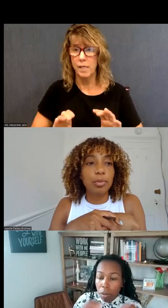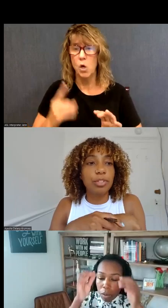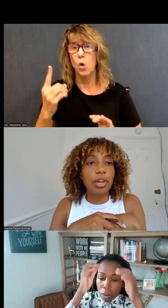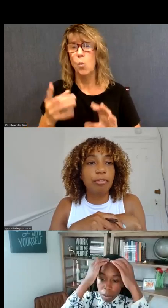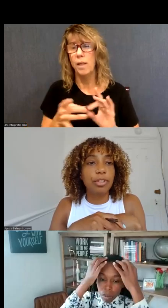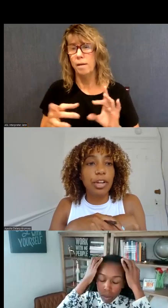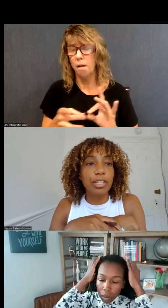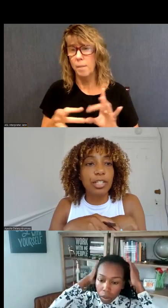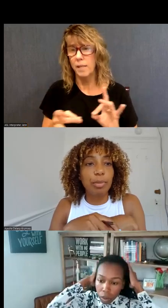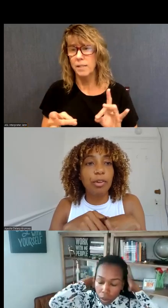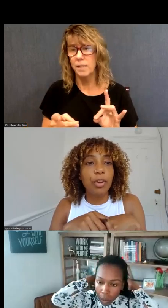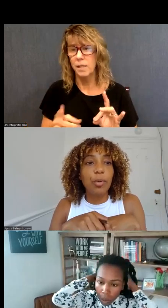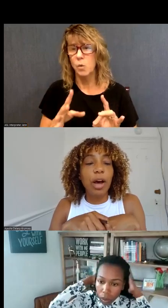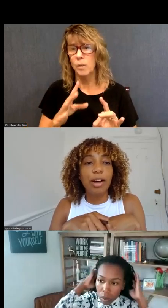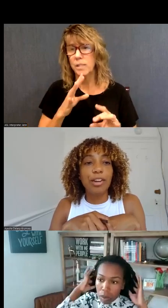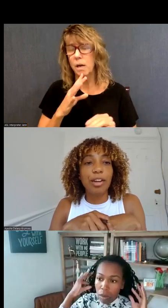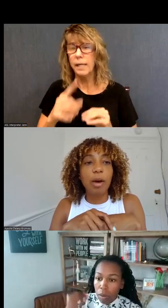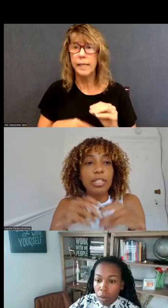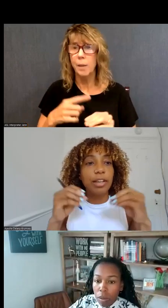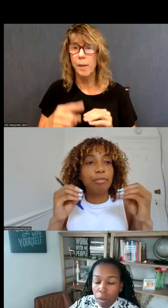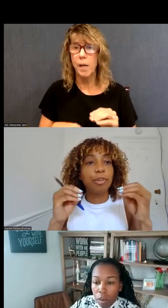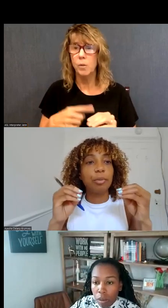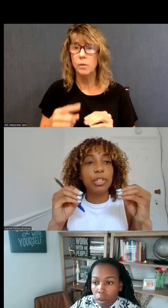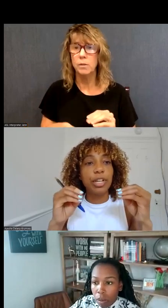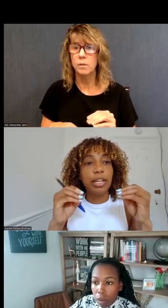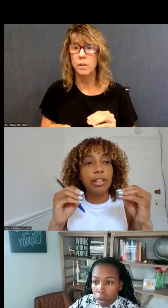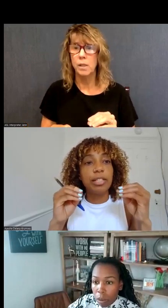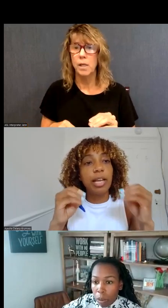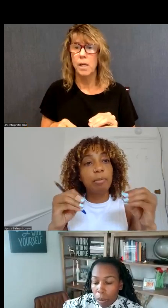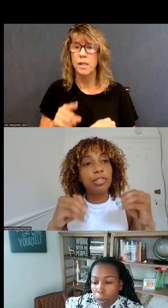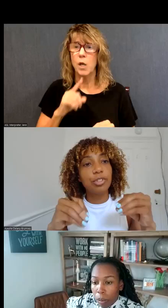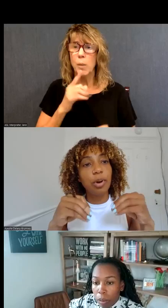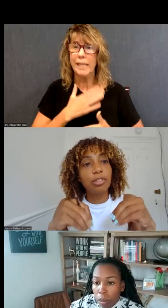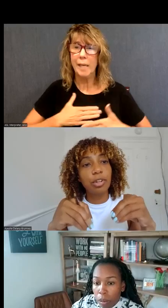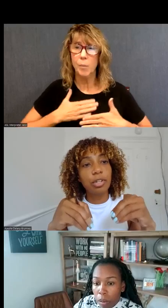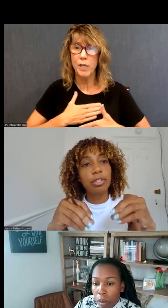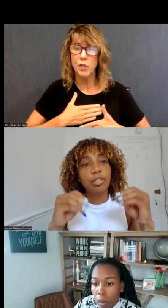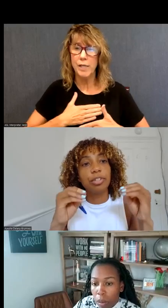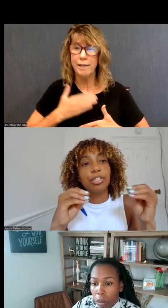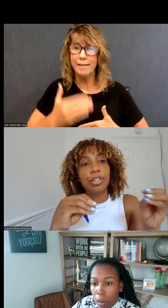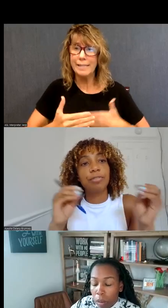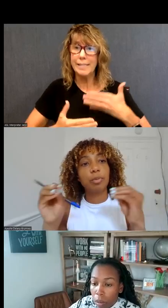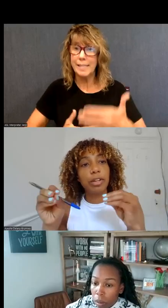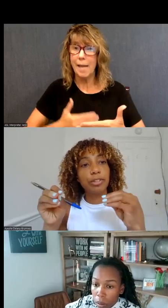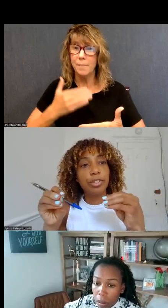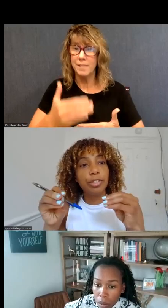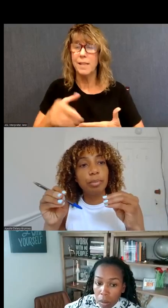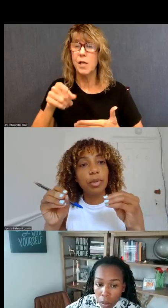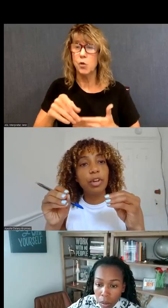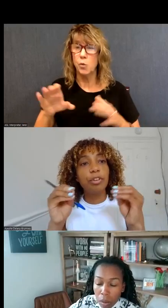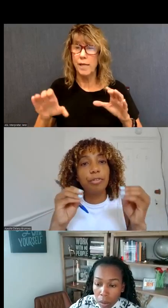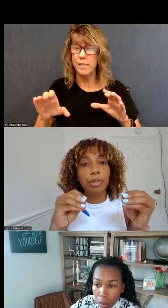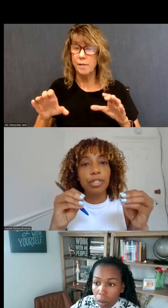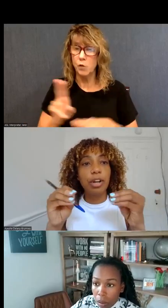comments was really talking just about how much they really appreciated the steps that you all took to really shift the way your